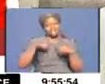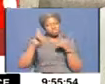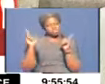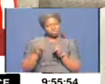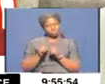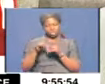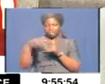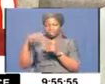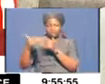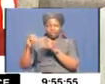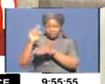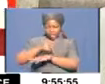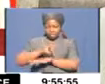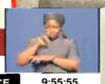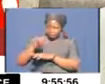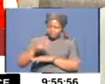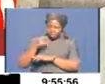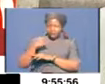must have a fallback.